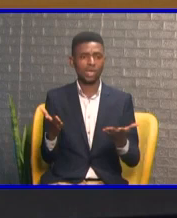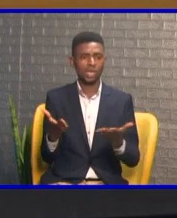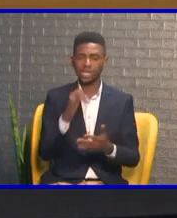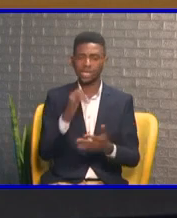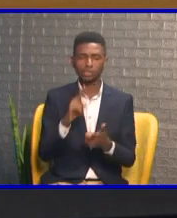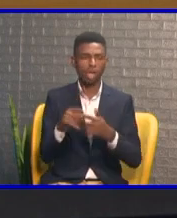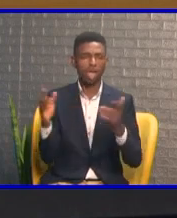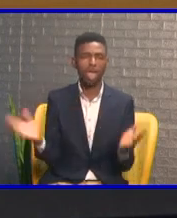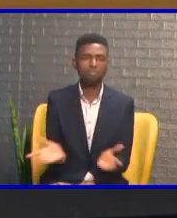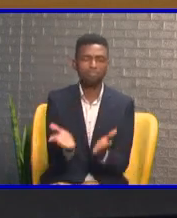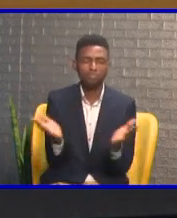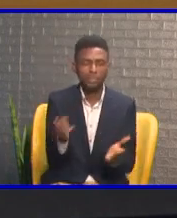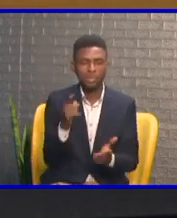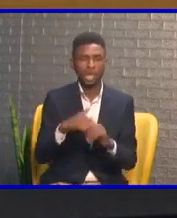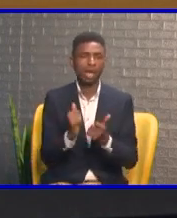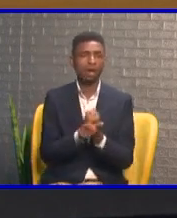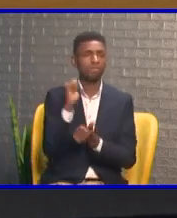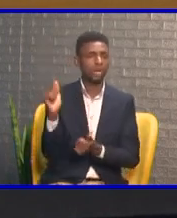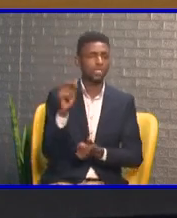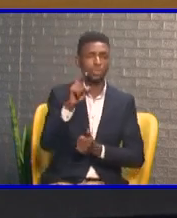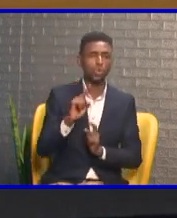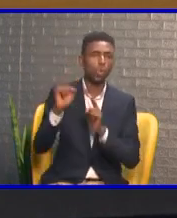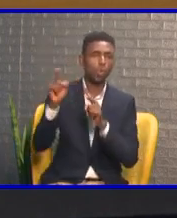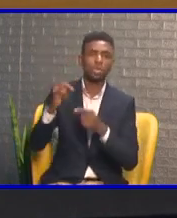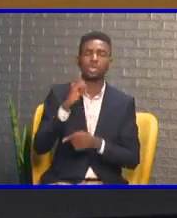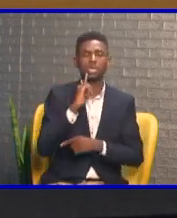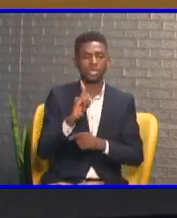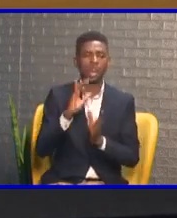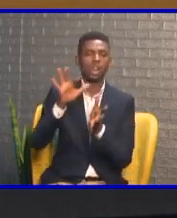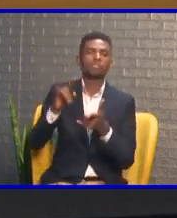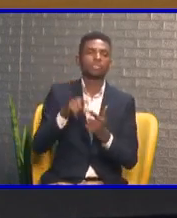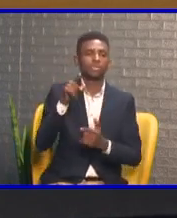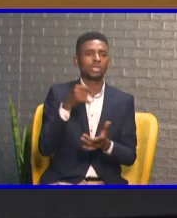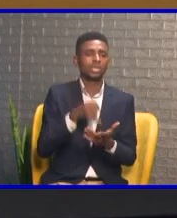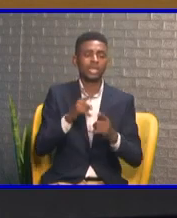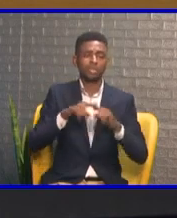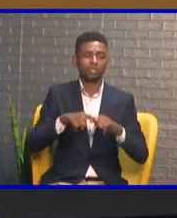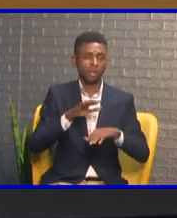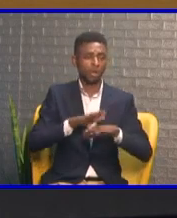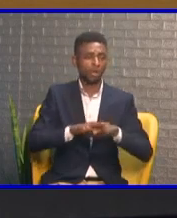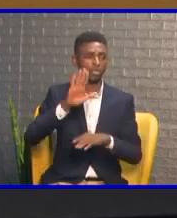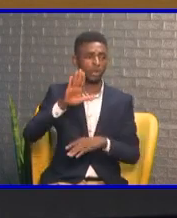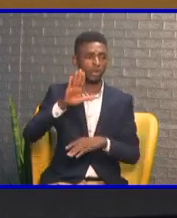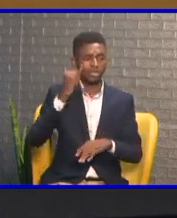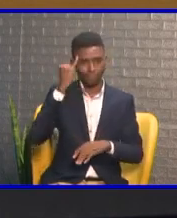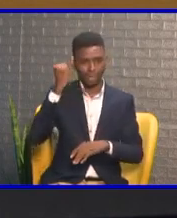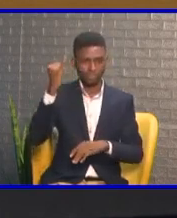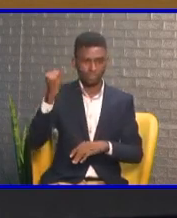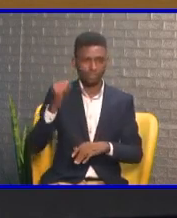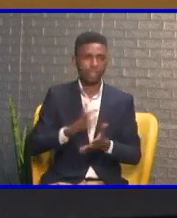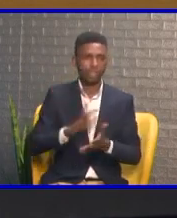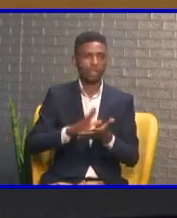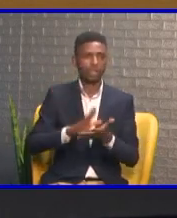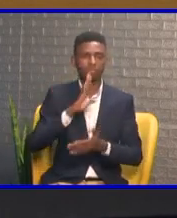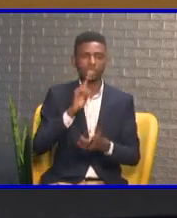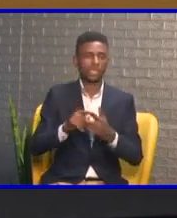up. How far you go is up to you. And a lot has to do with your imagination. Say amen, somebody. Glory be to